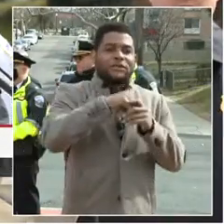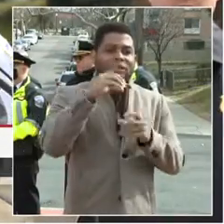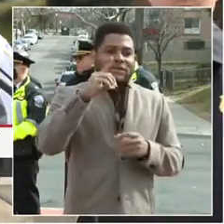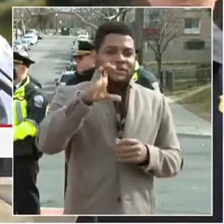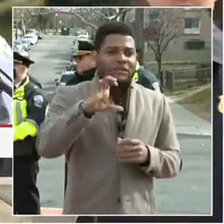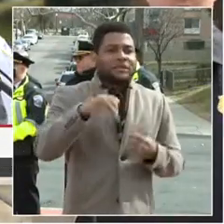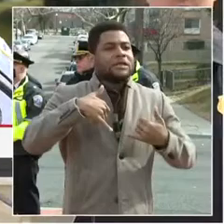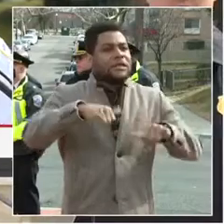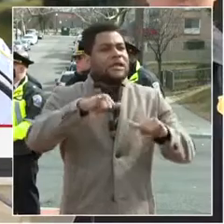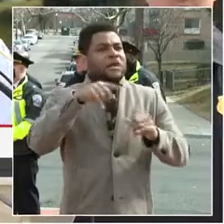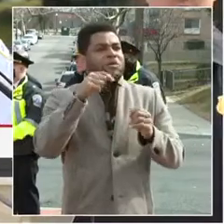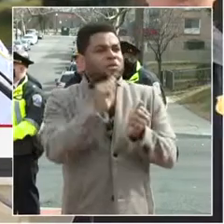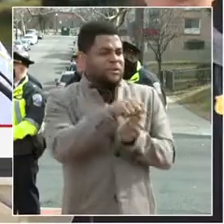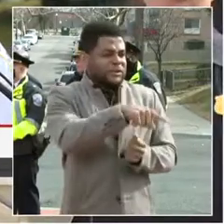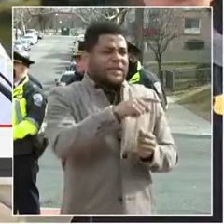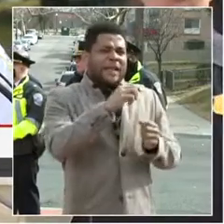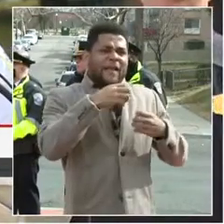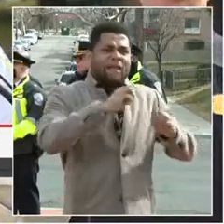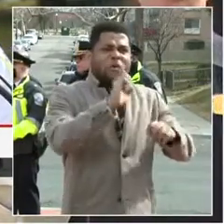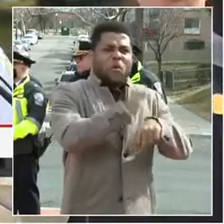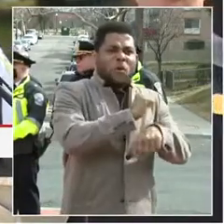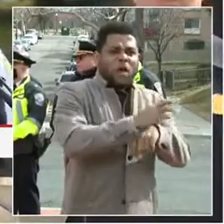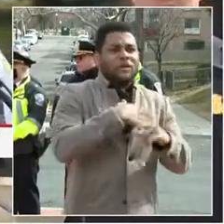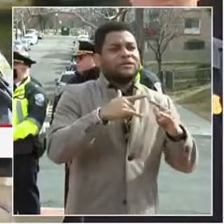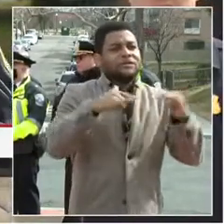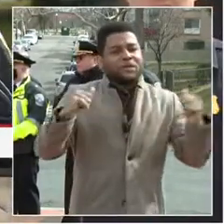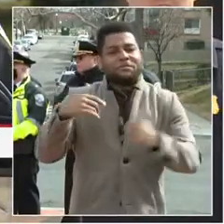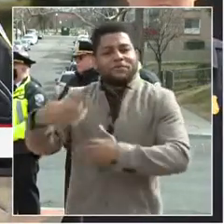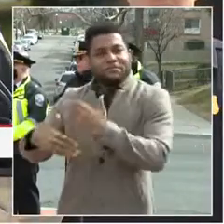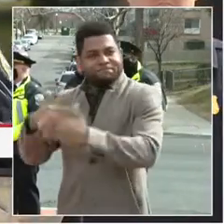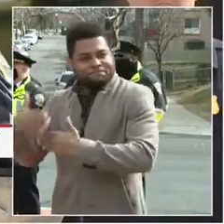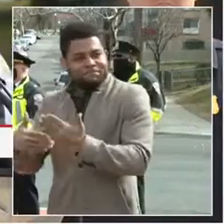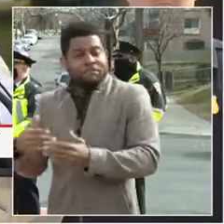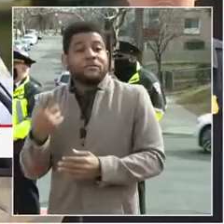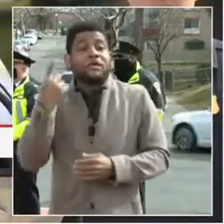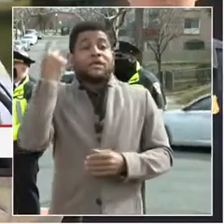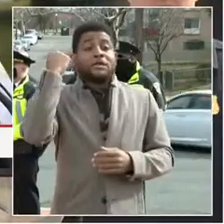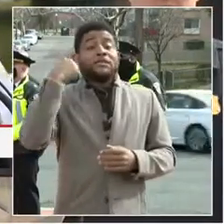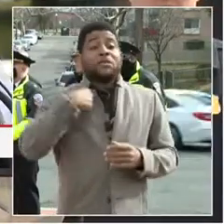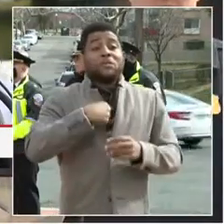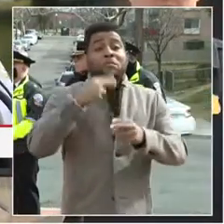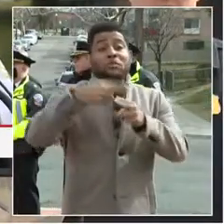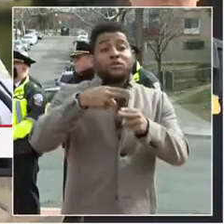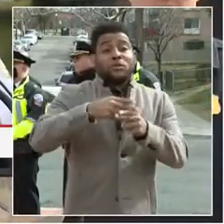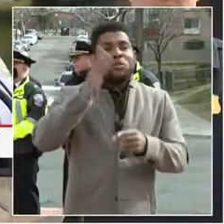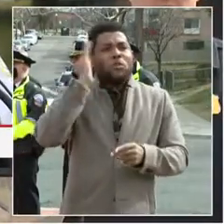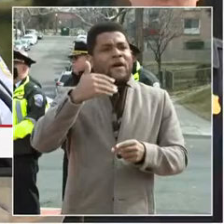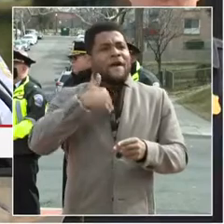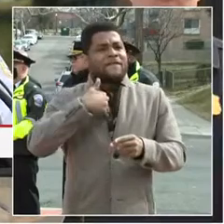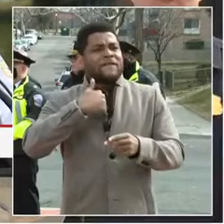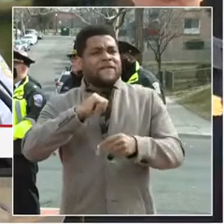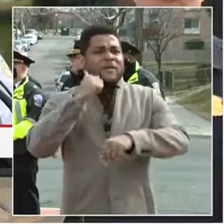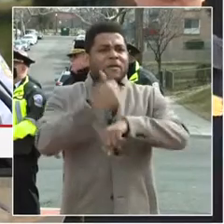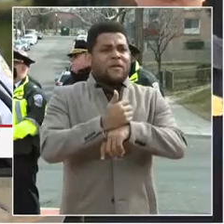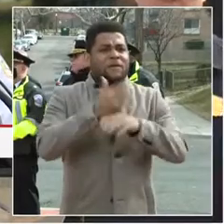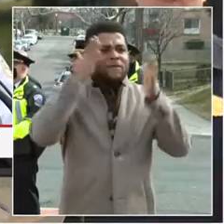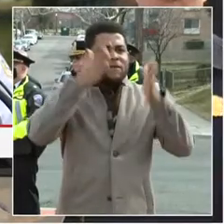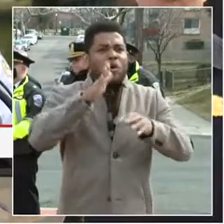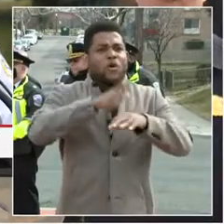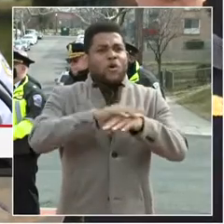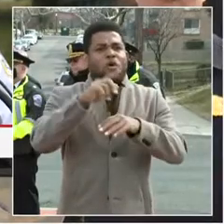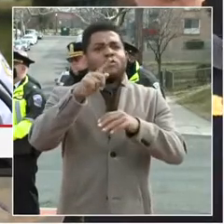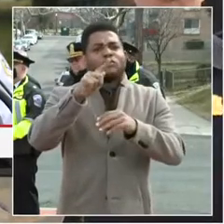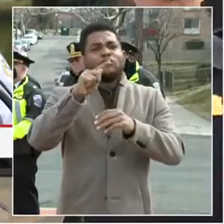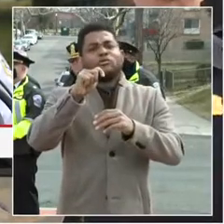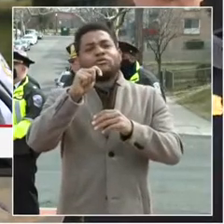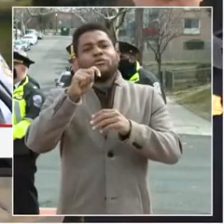effort. Last year, we announced the formation of our Community Focused Patrol Unit. We are still utilizing these data-driven units